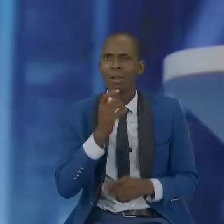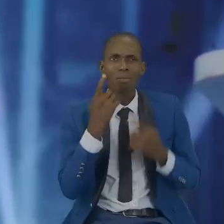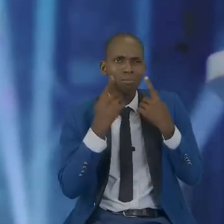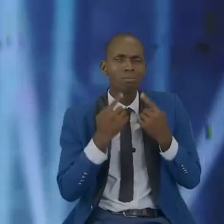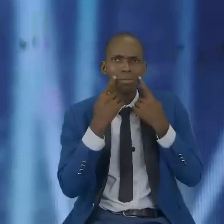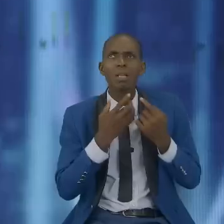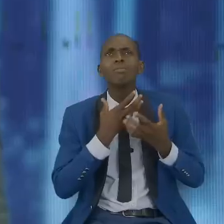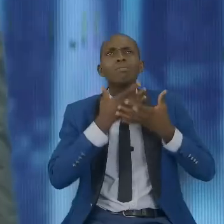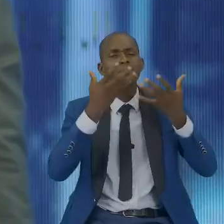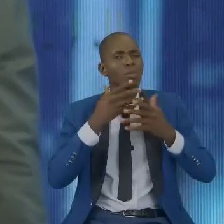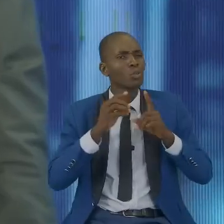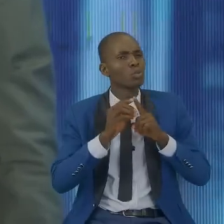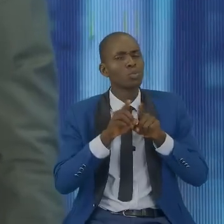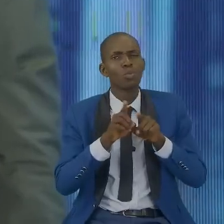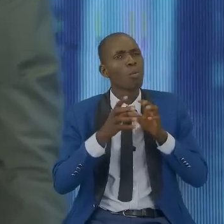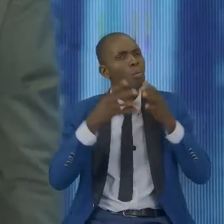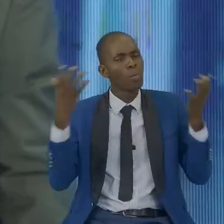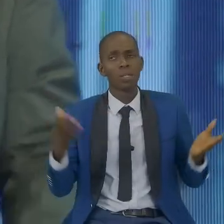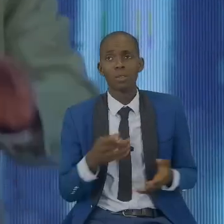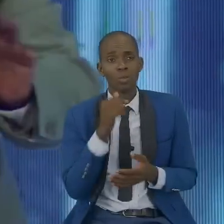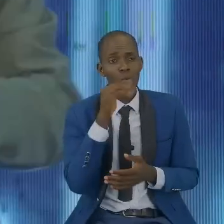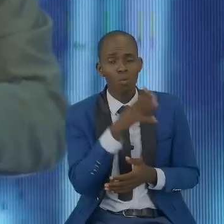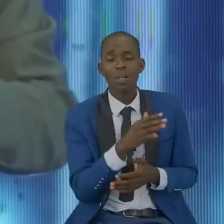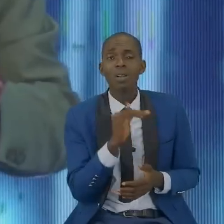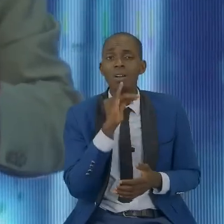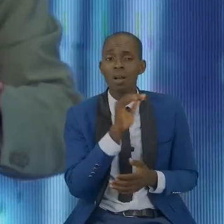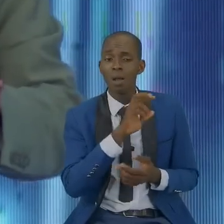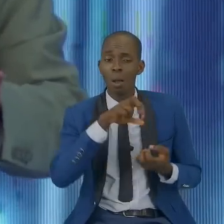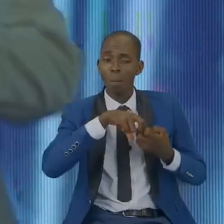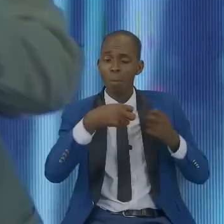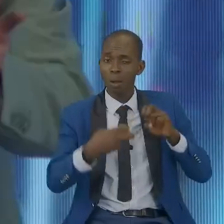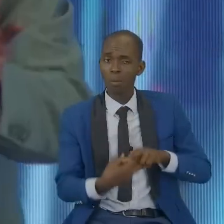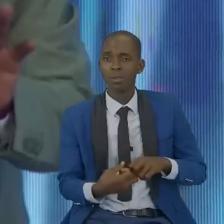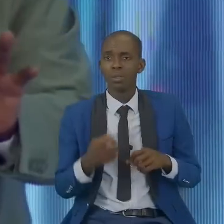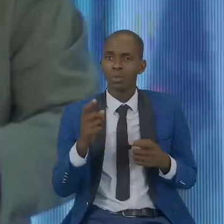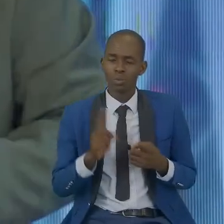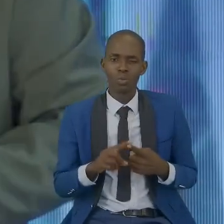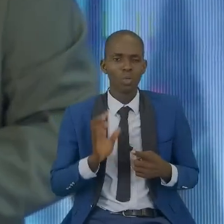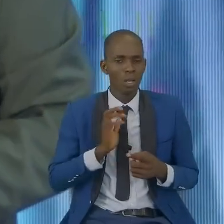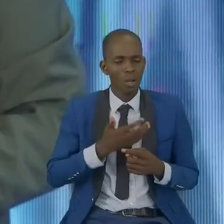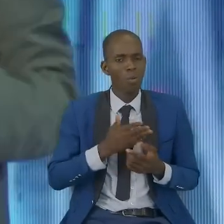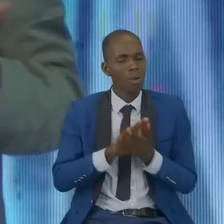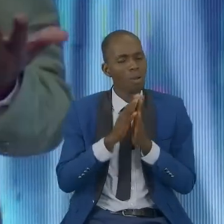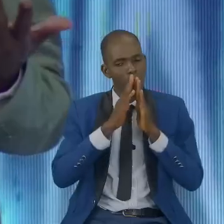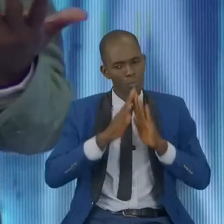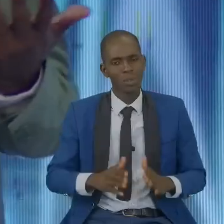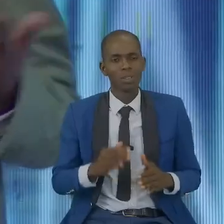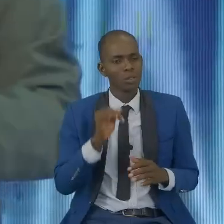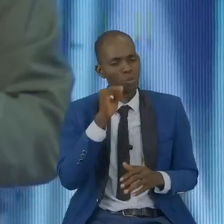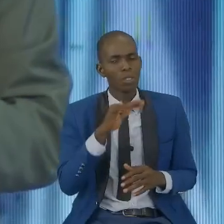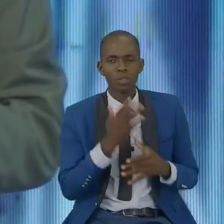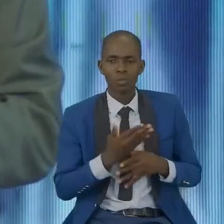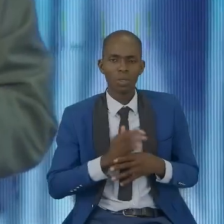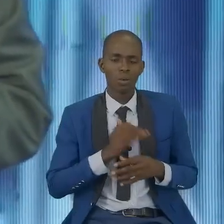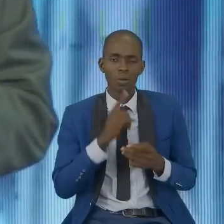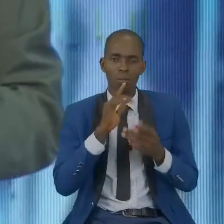much aloud. She's a problem to our serenity, our peace. And Jesus